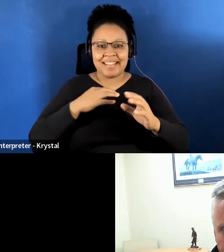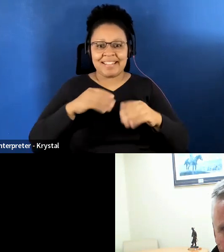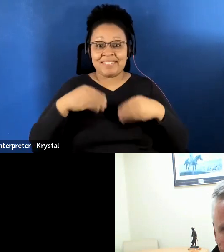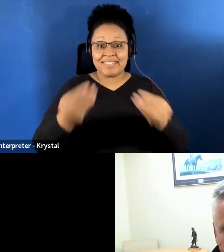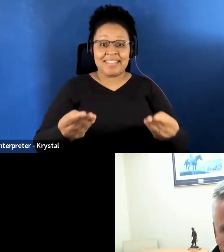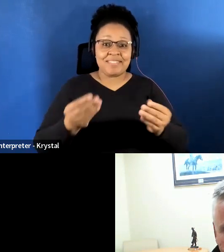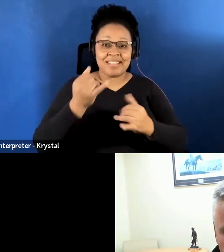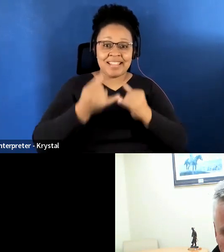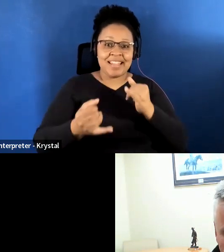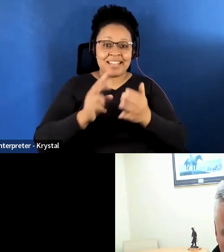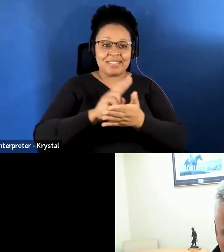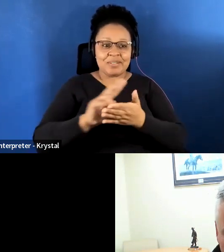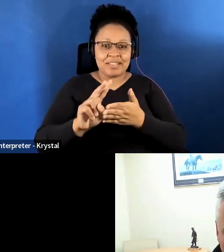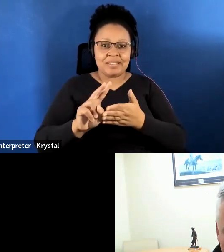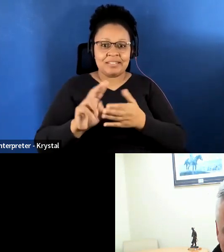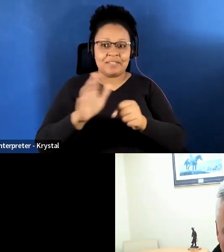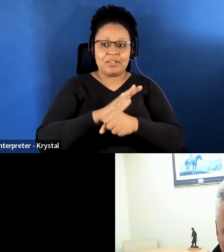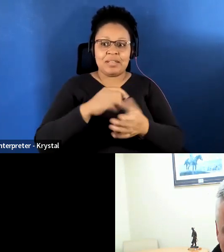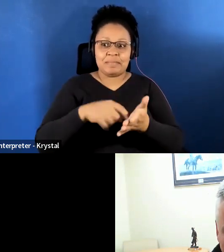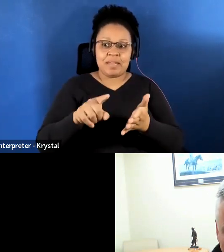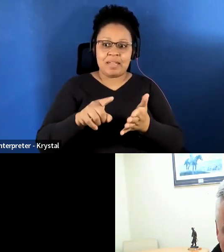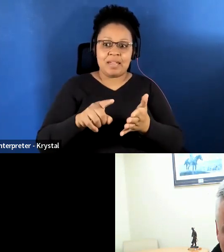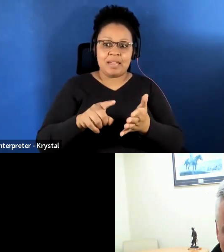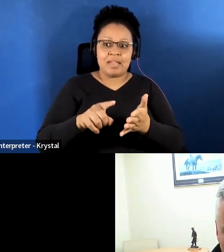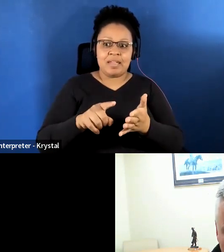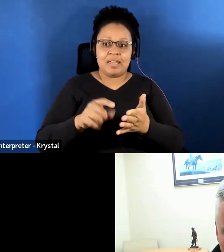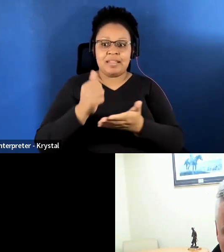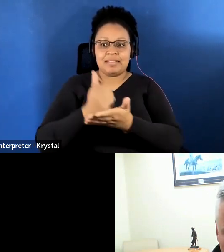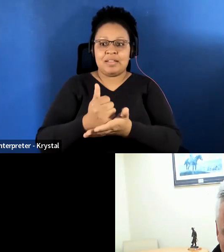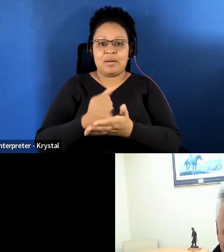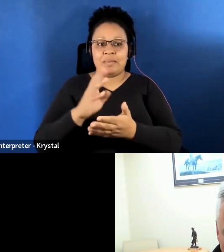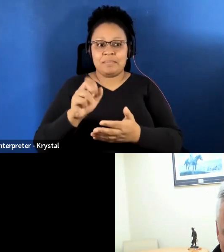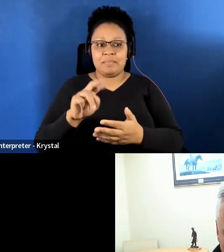of the year off to fully paid to spend with family, and that's helped burnout.